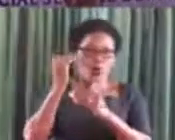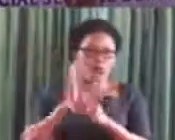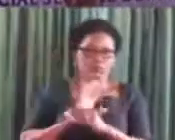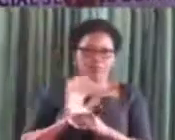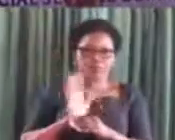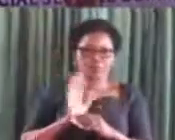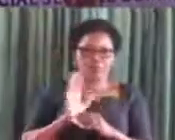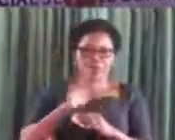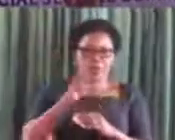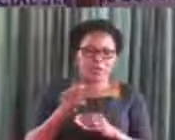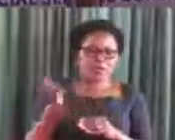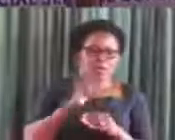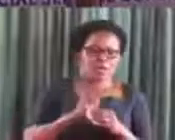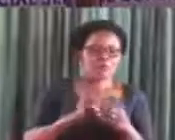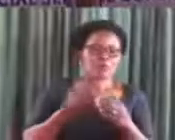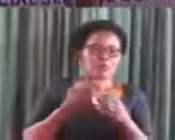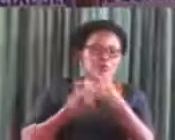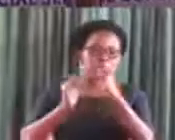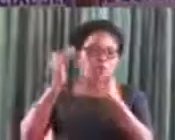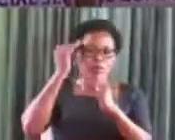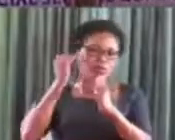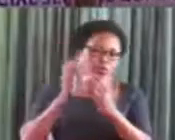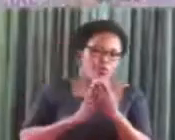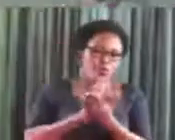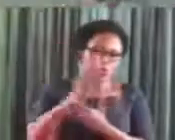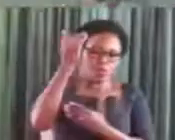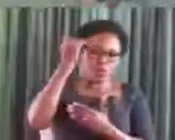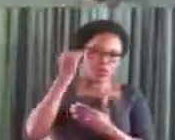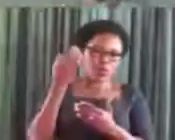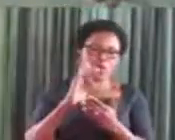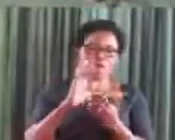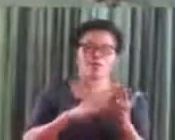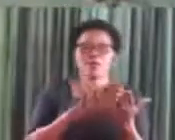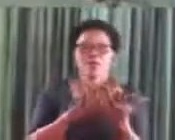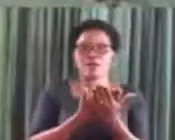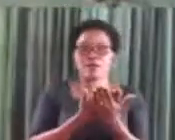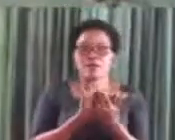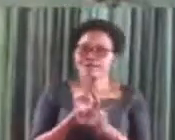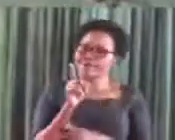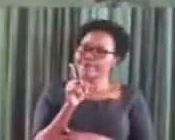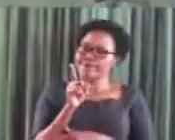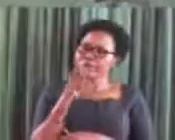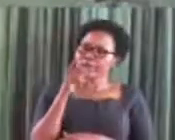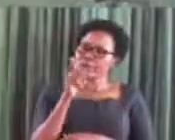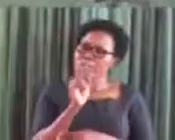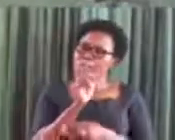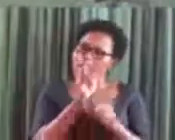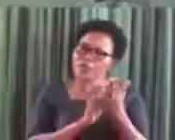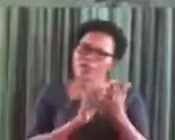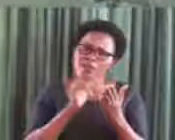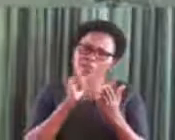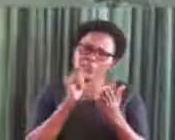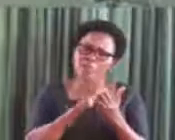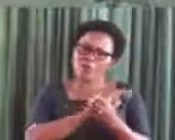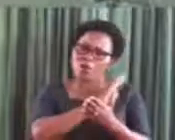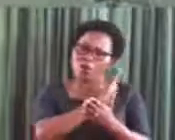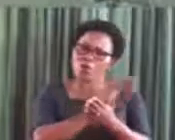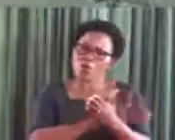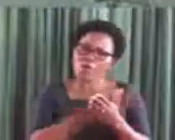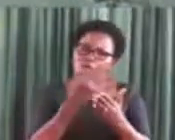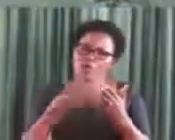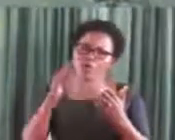through the Court of Appeal. My Lord, as my Lord read the authority of Toha